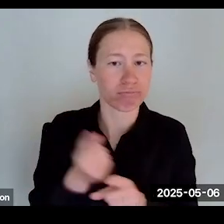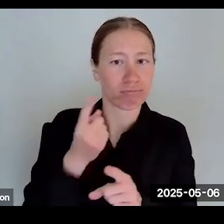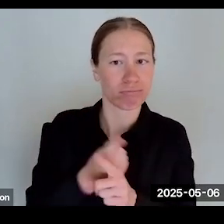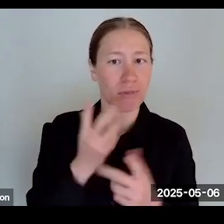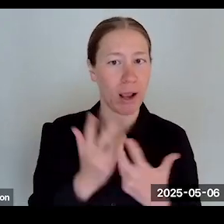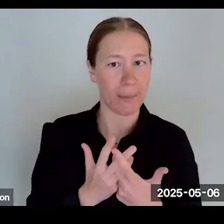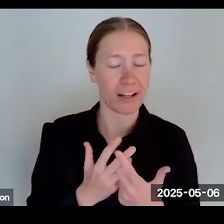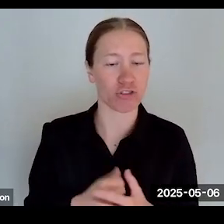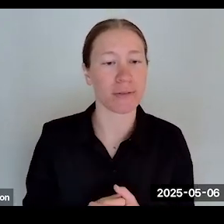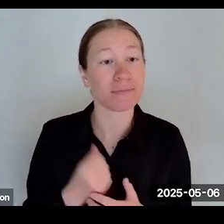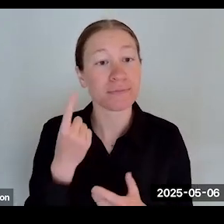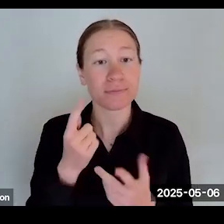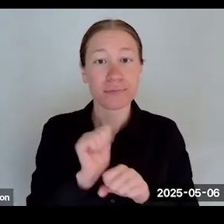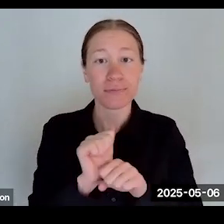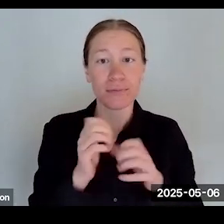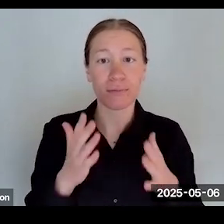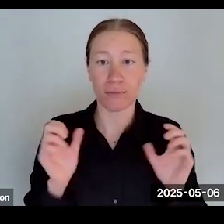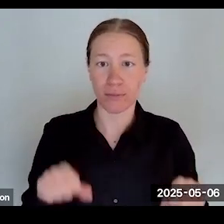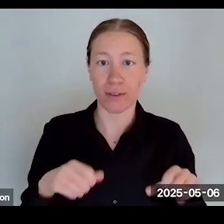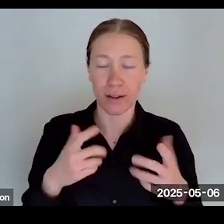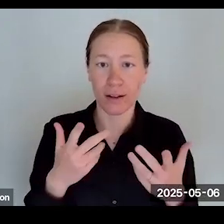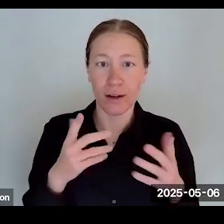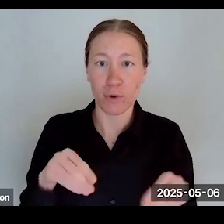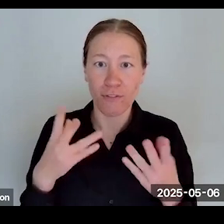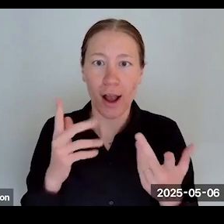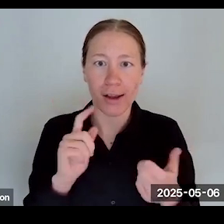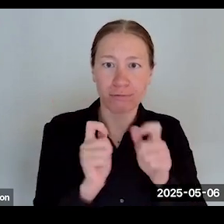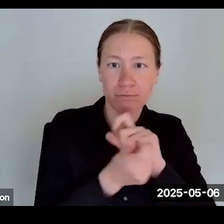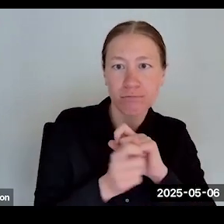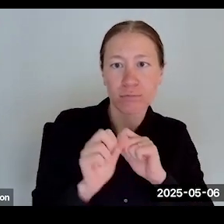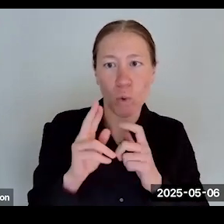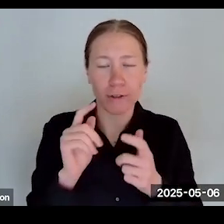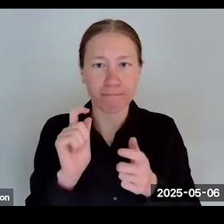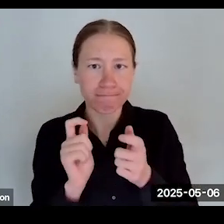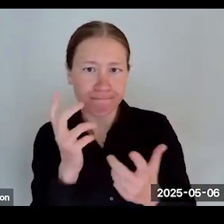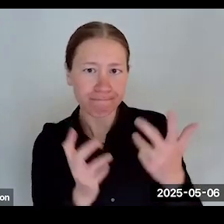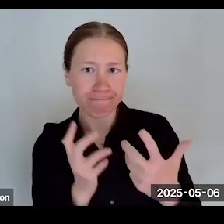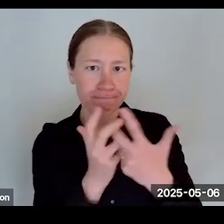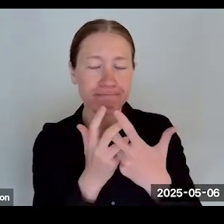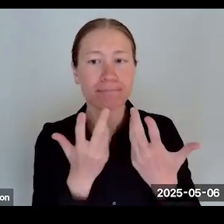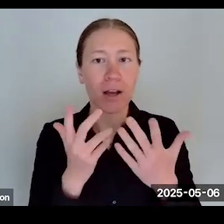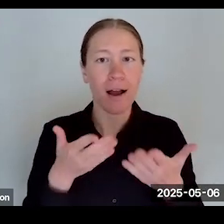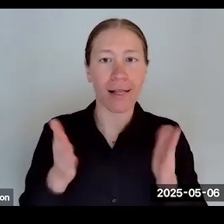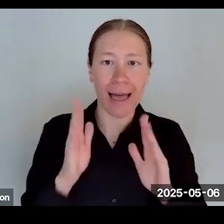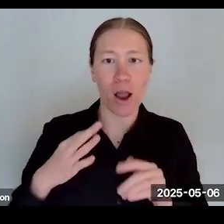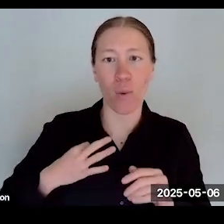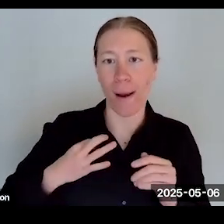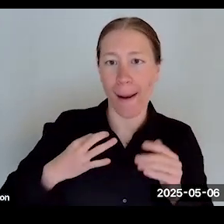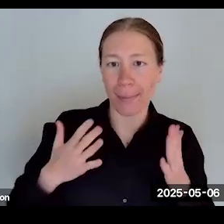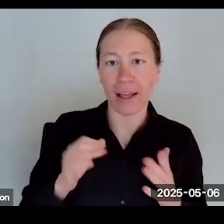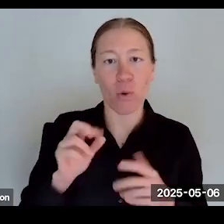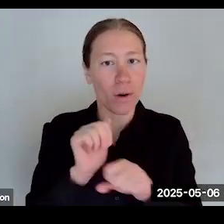Employers are required to provide modifications or adjustments to a job or the work environment that would enable an applicant or employee